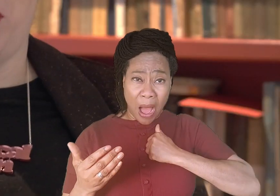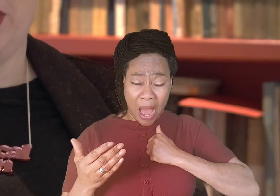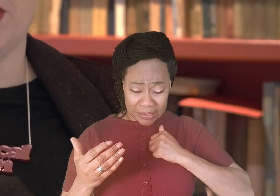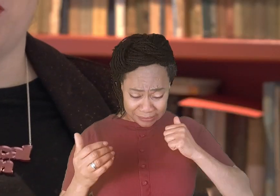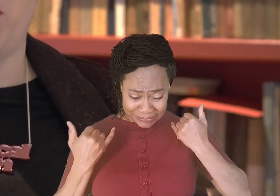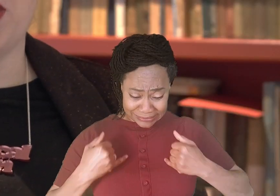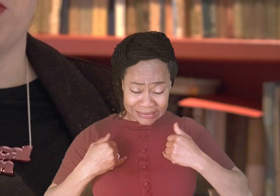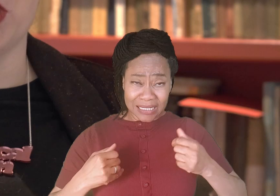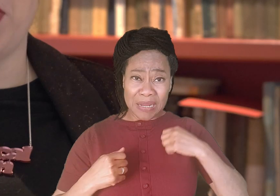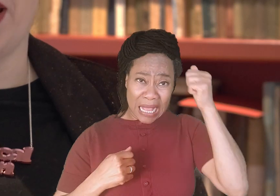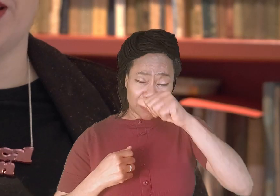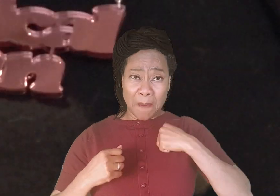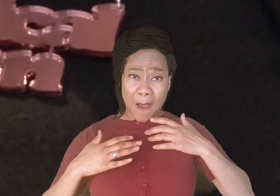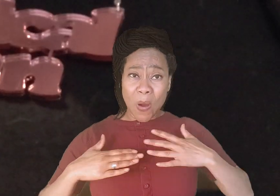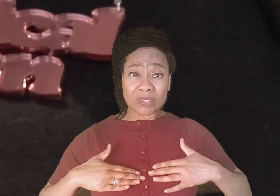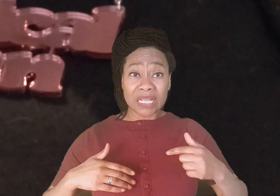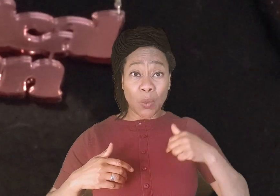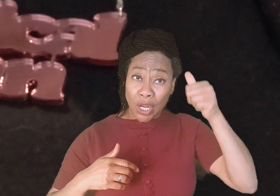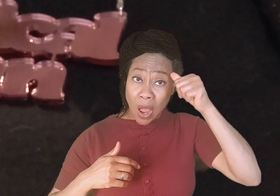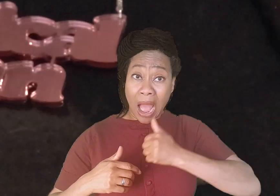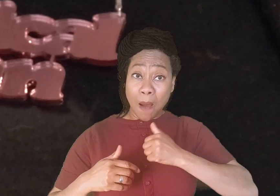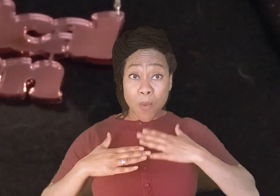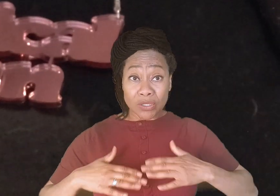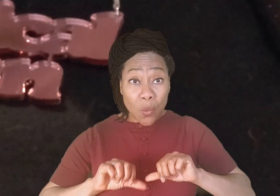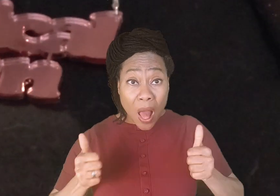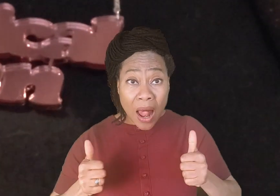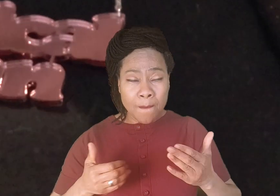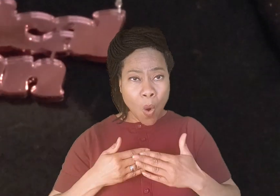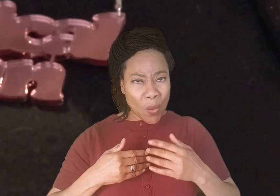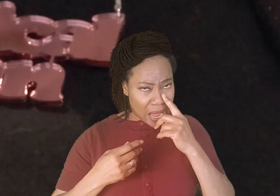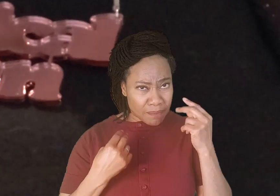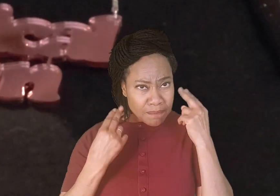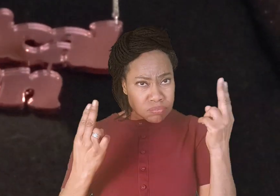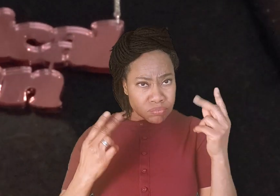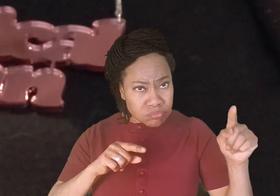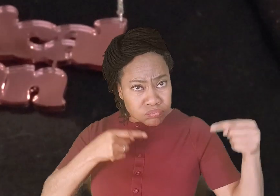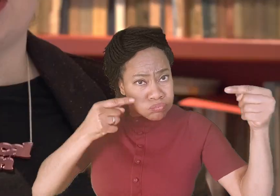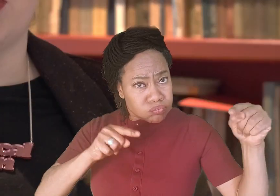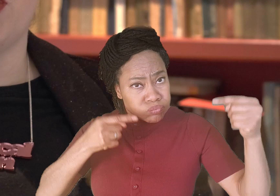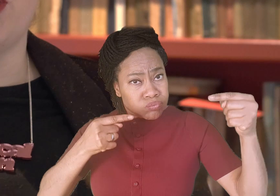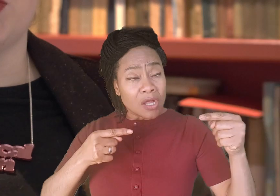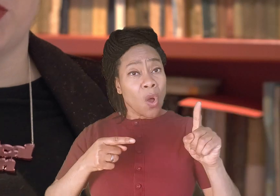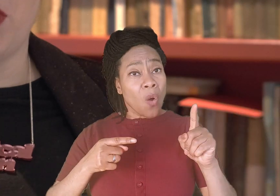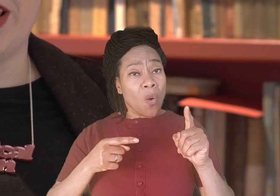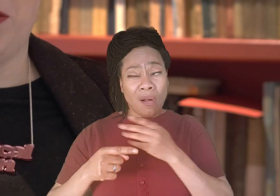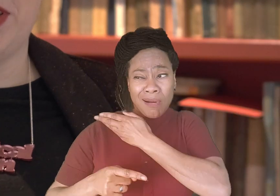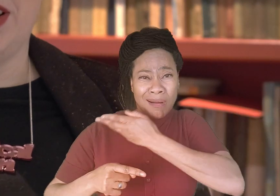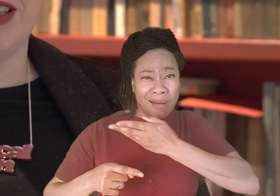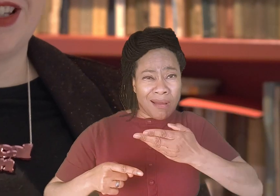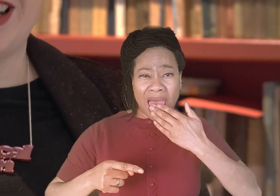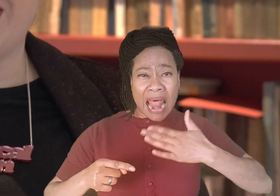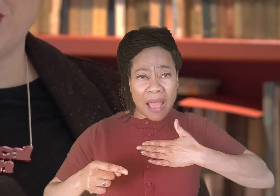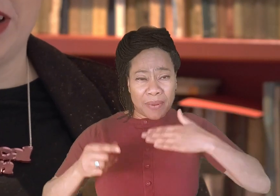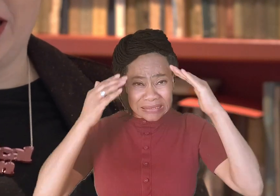know our bodies, the more we can push back. And the more we can push back, the more we can banish the legacy of hysteria, so that those with chronic